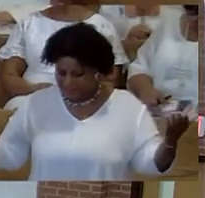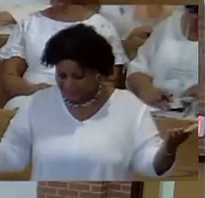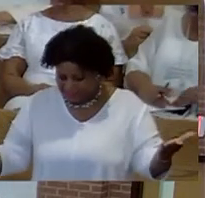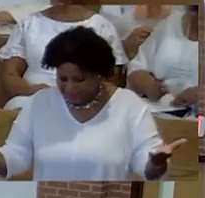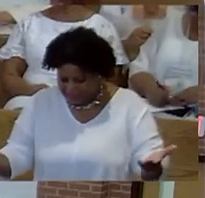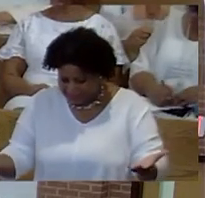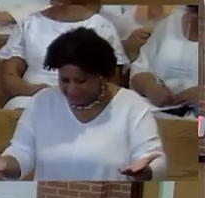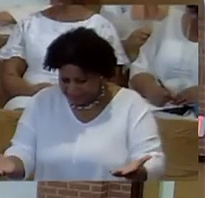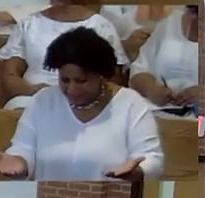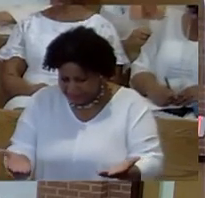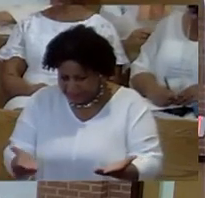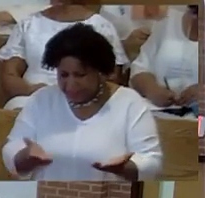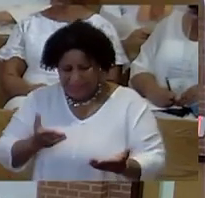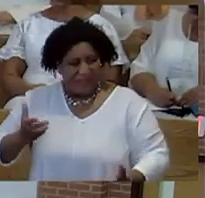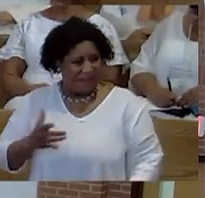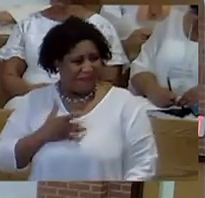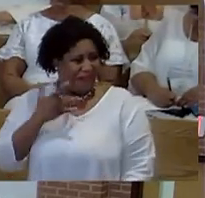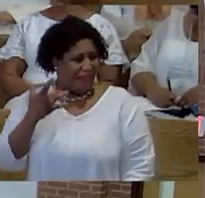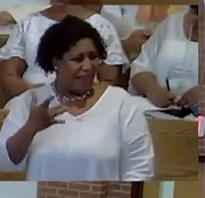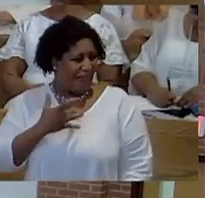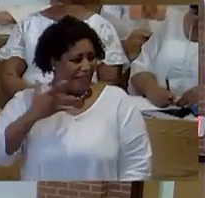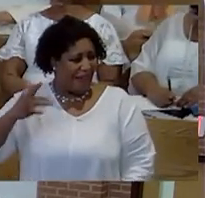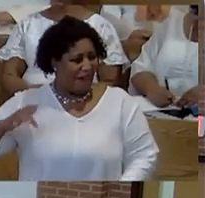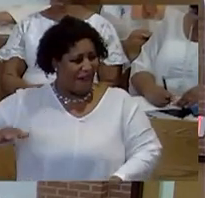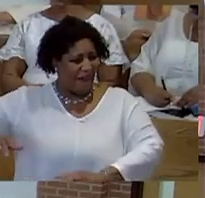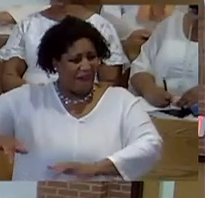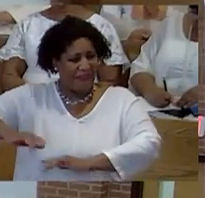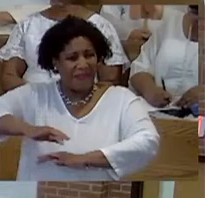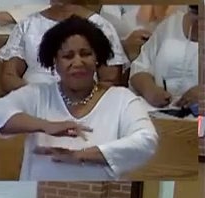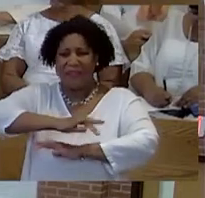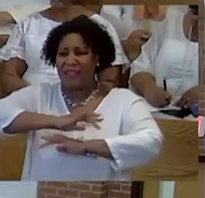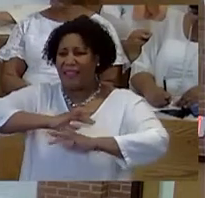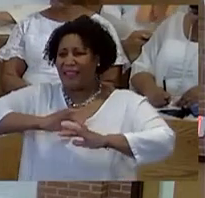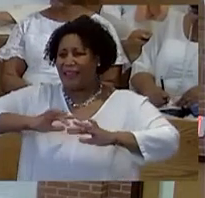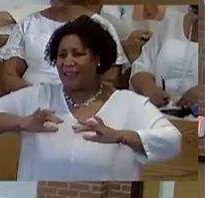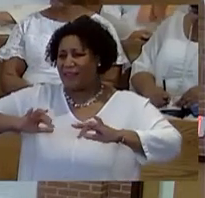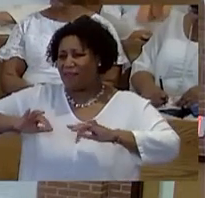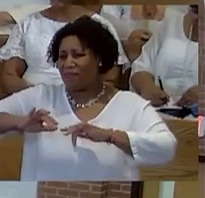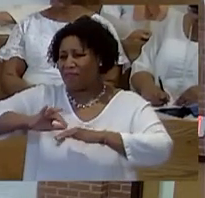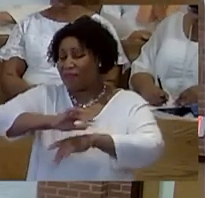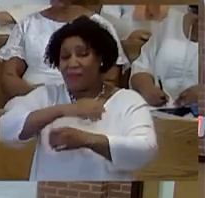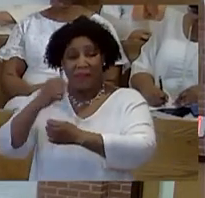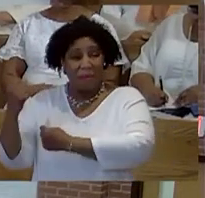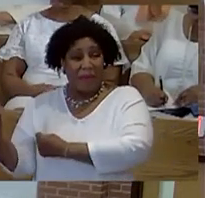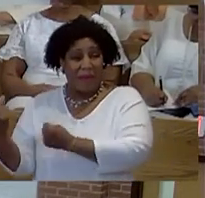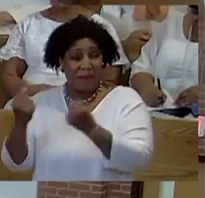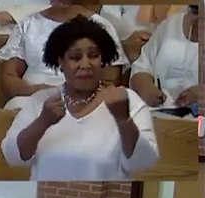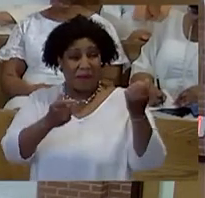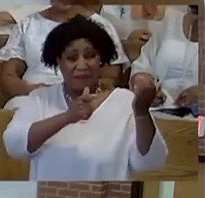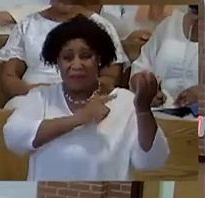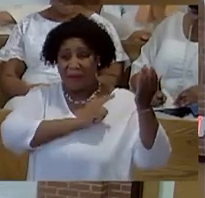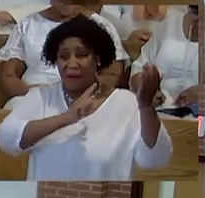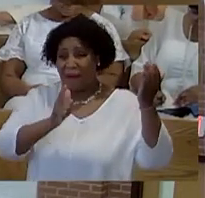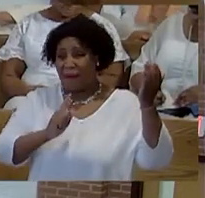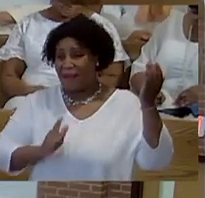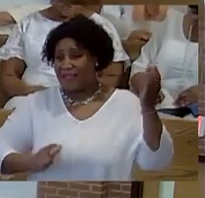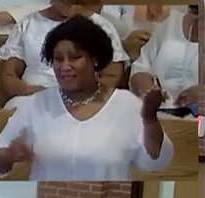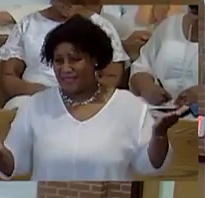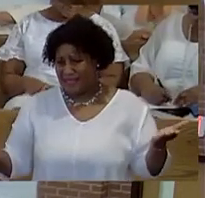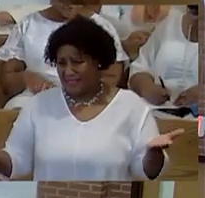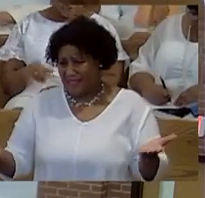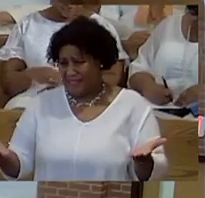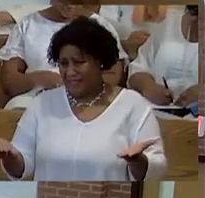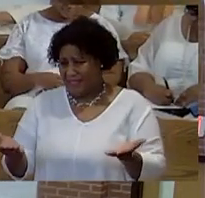is here. I feel it in the atmosphere. The power of the Lord